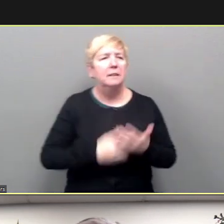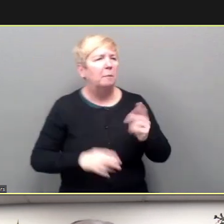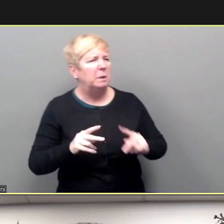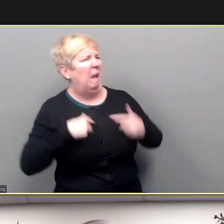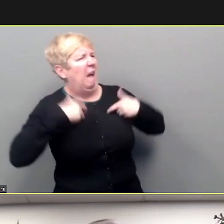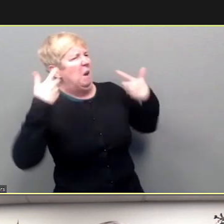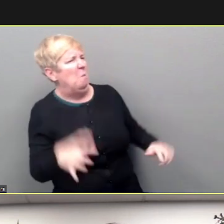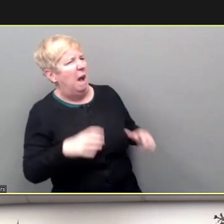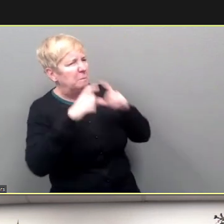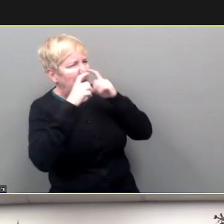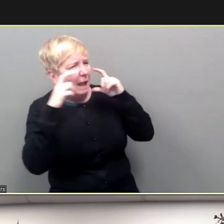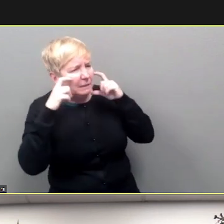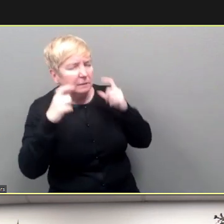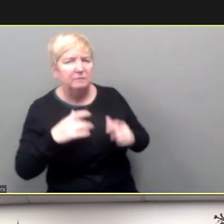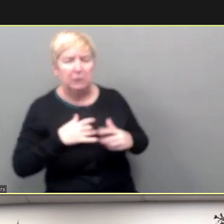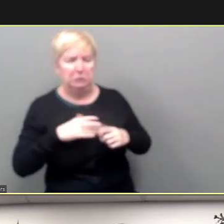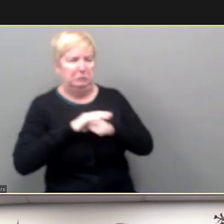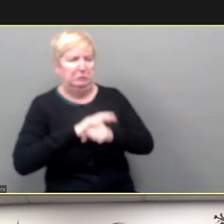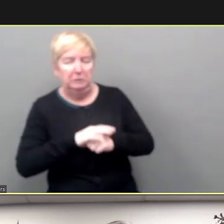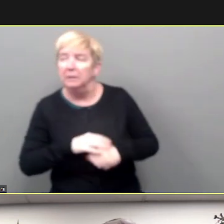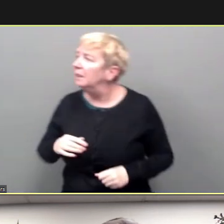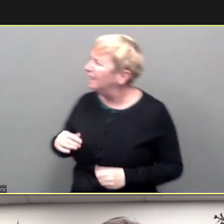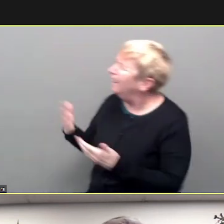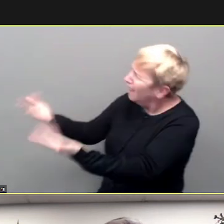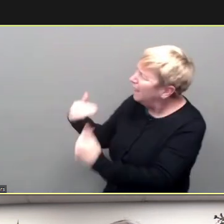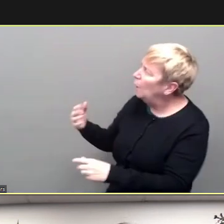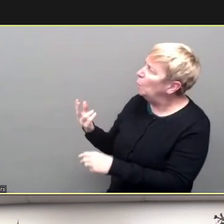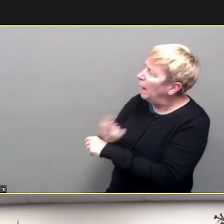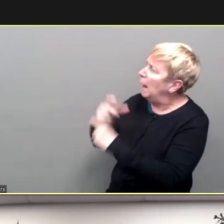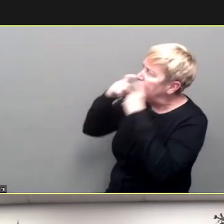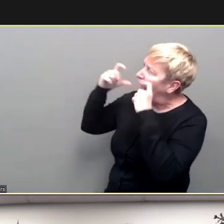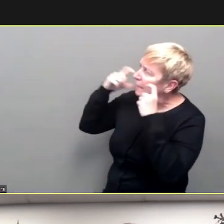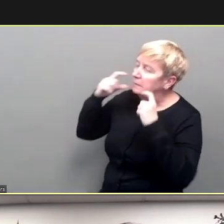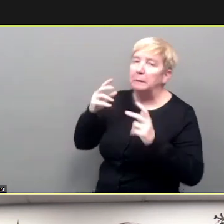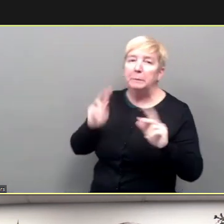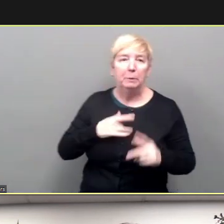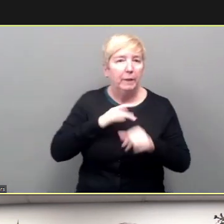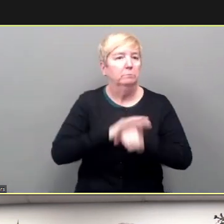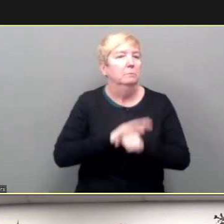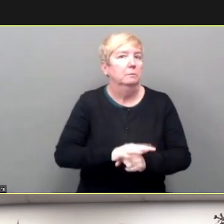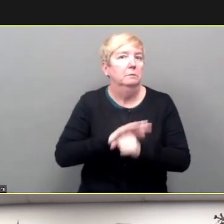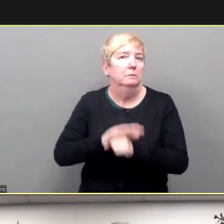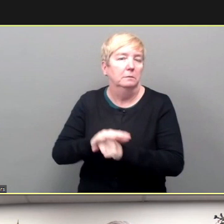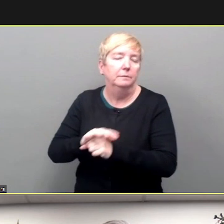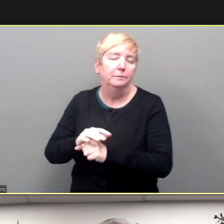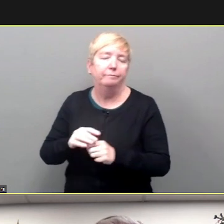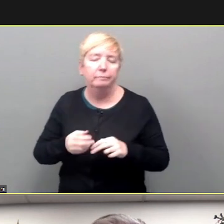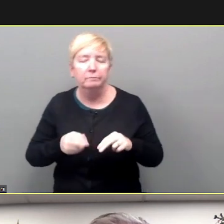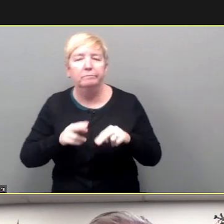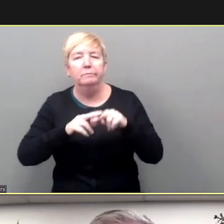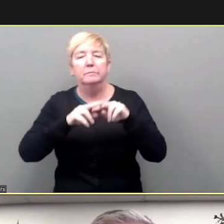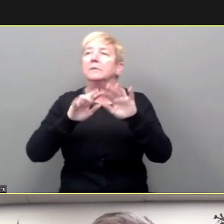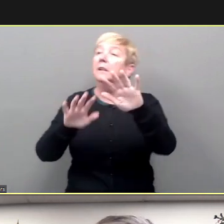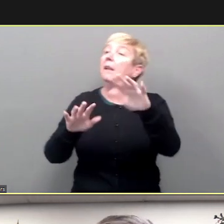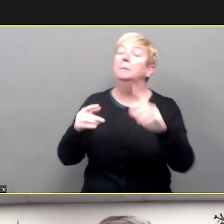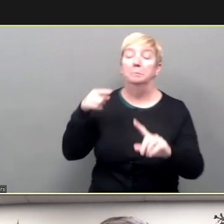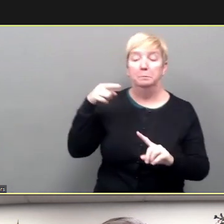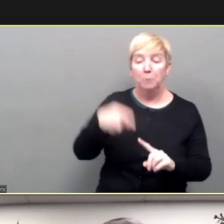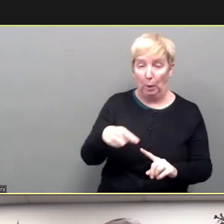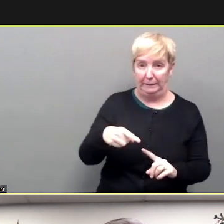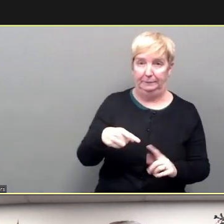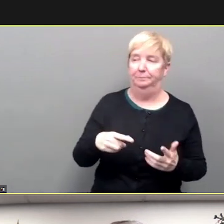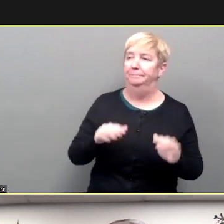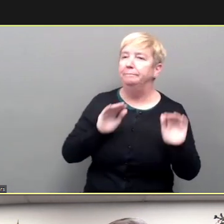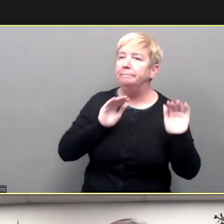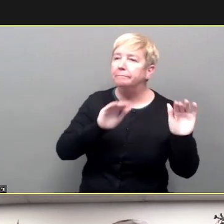wish they would, and et cetera, et cetera. And so that's stressful. And so this slide really is to remind everybody